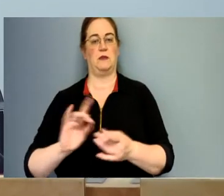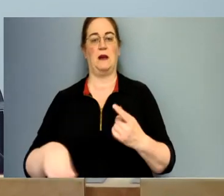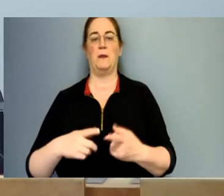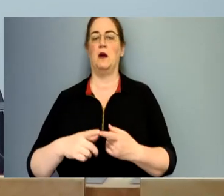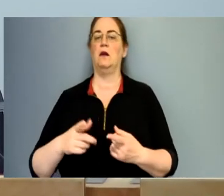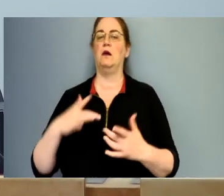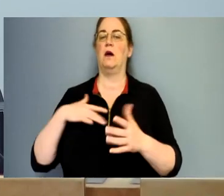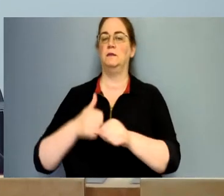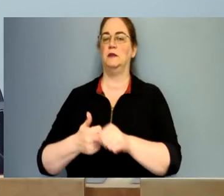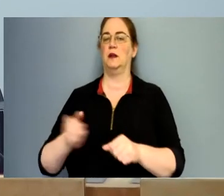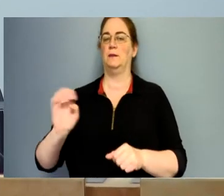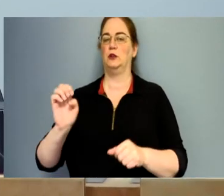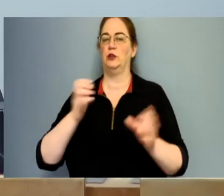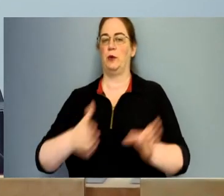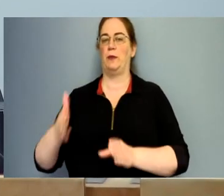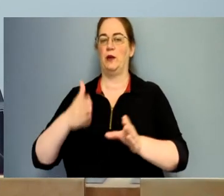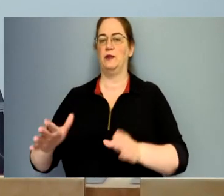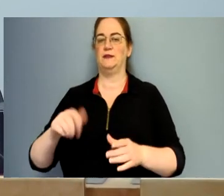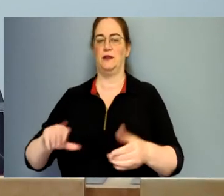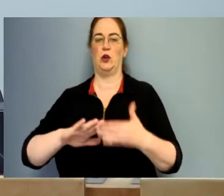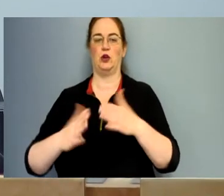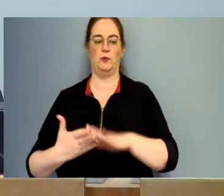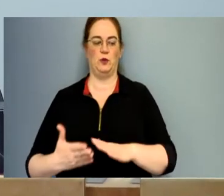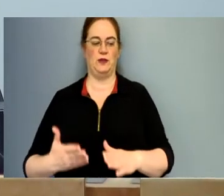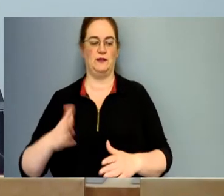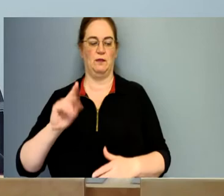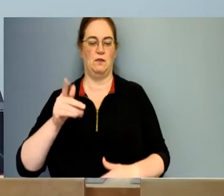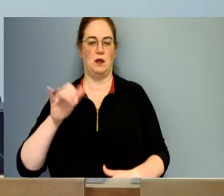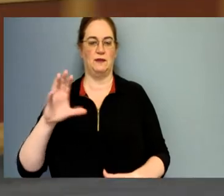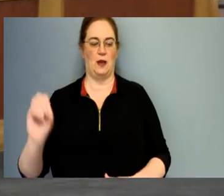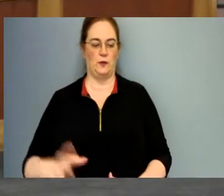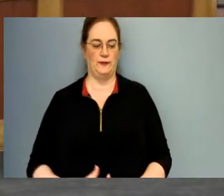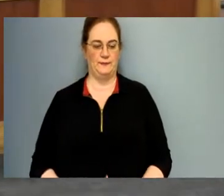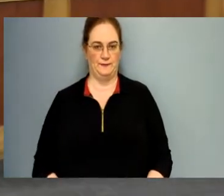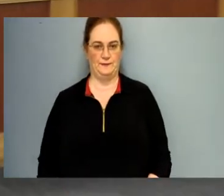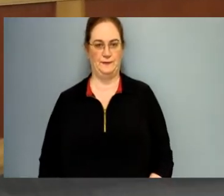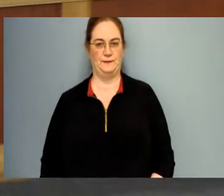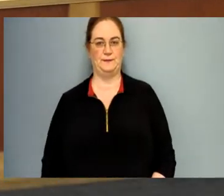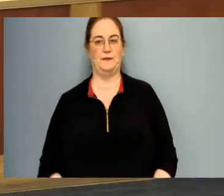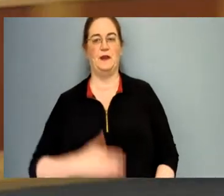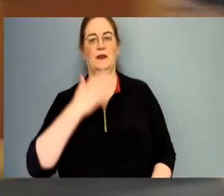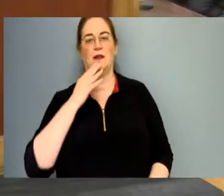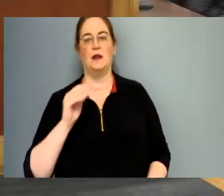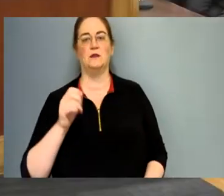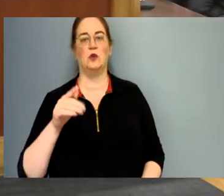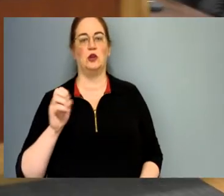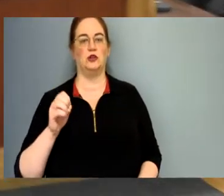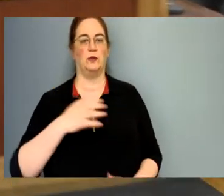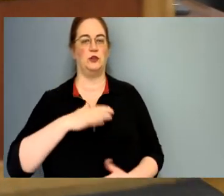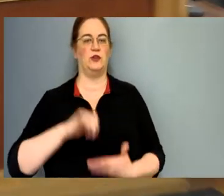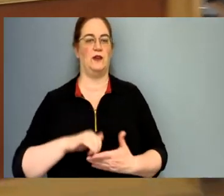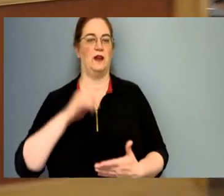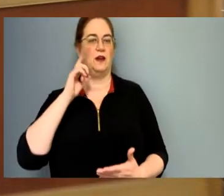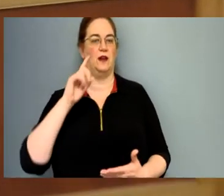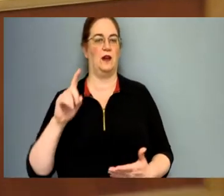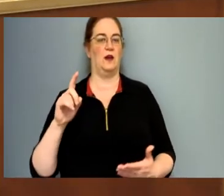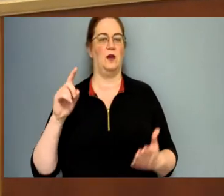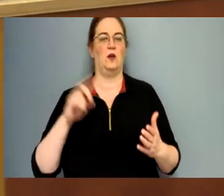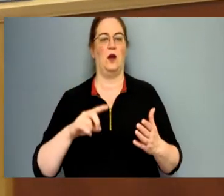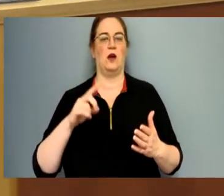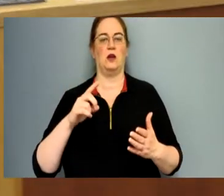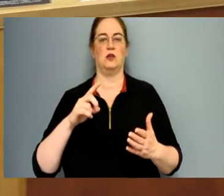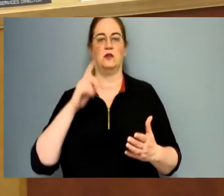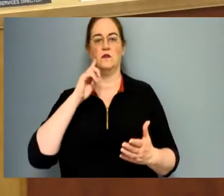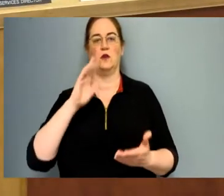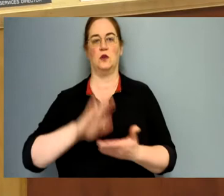give us an update on emergency preparedness in our communities in Bucks County. Thanks, Margie, appreciate it. We all watched last week as the school shooting